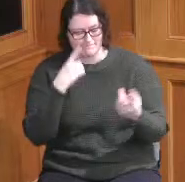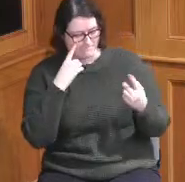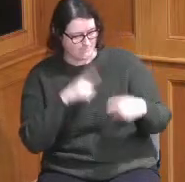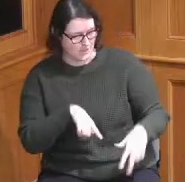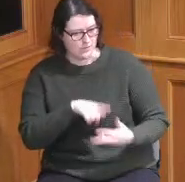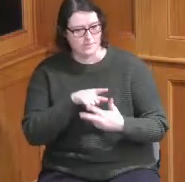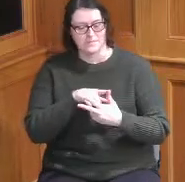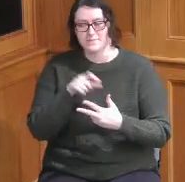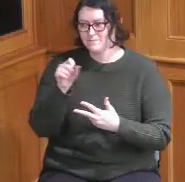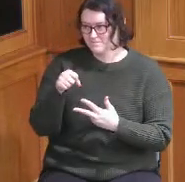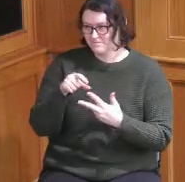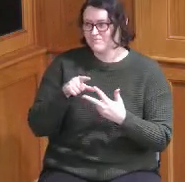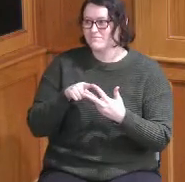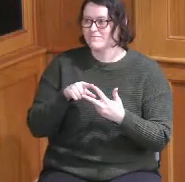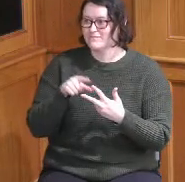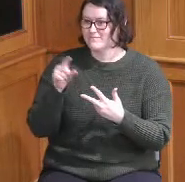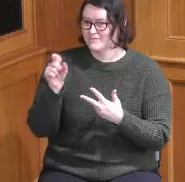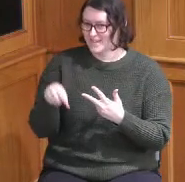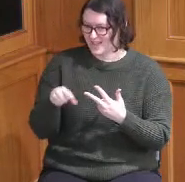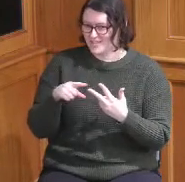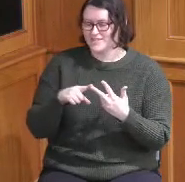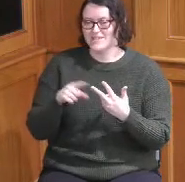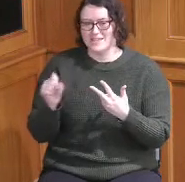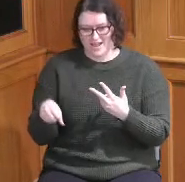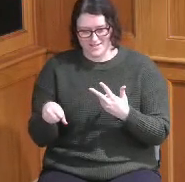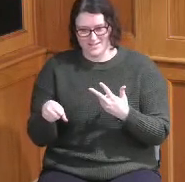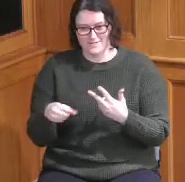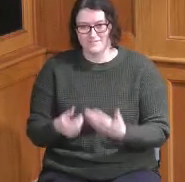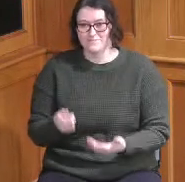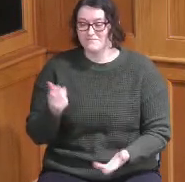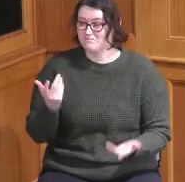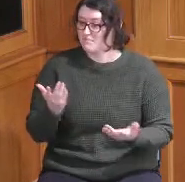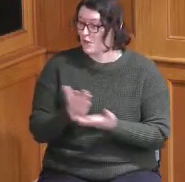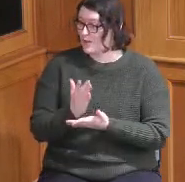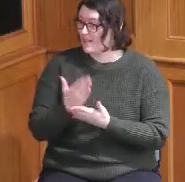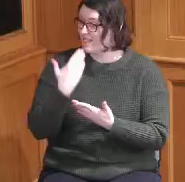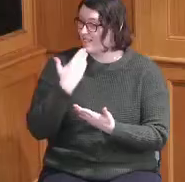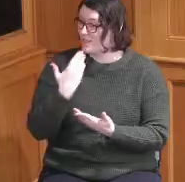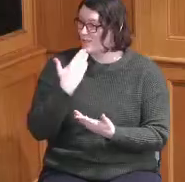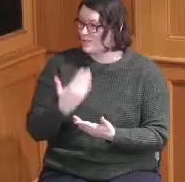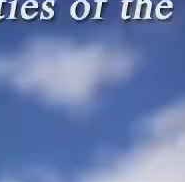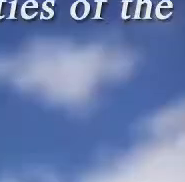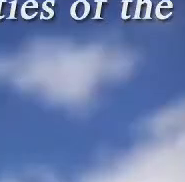Dreehouse? Yes. Commissioner Summer Dumas? Yes. Commissioner Reese? Yes. All right, thank you.